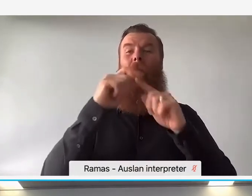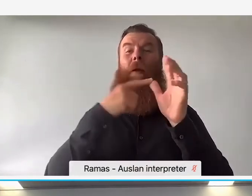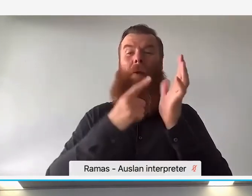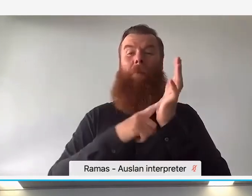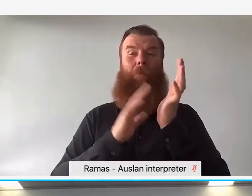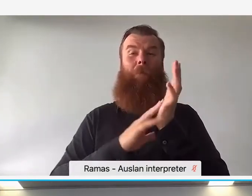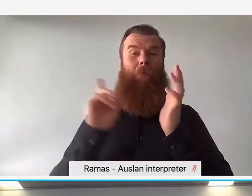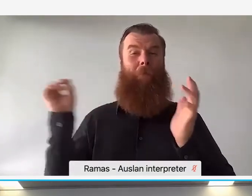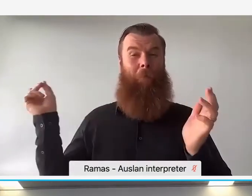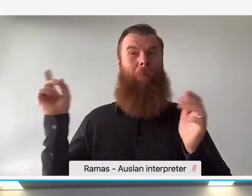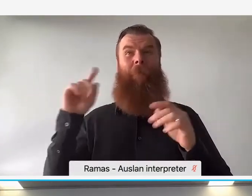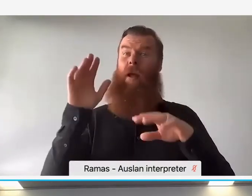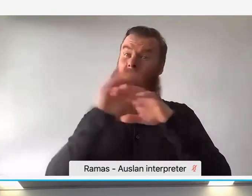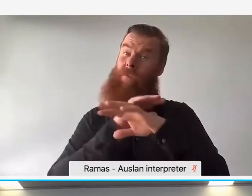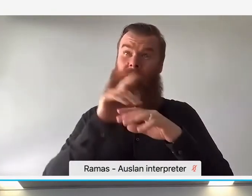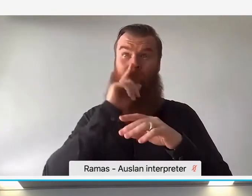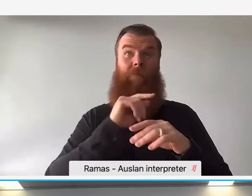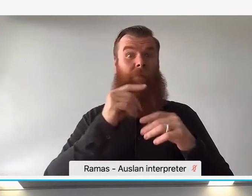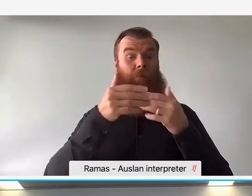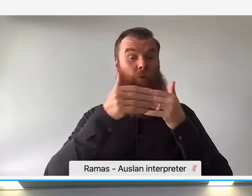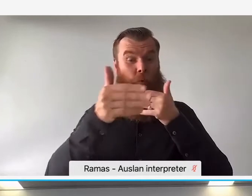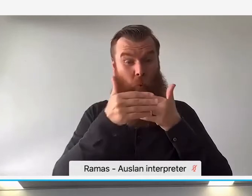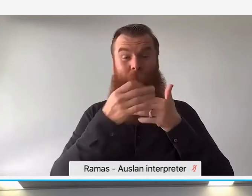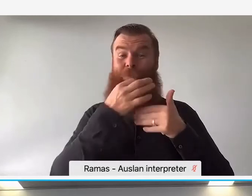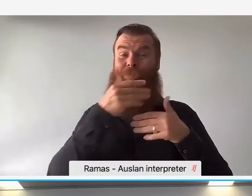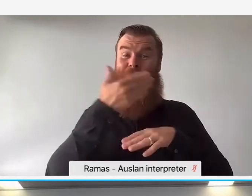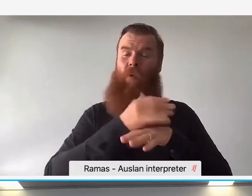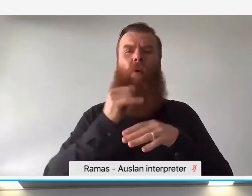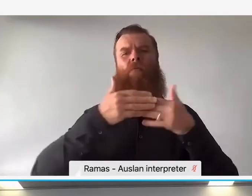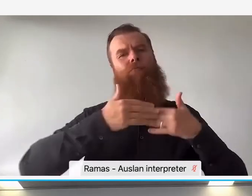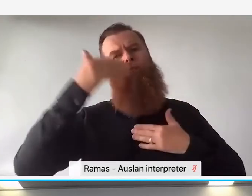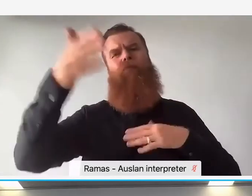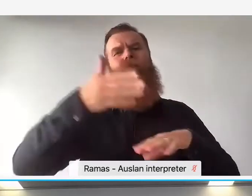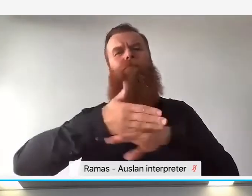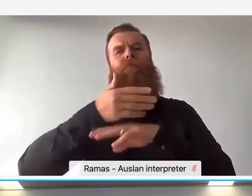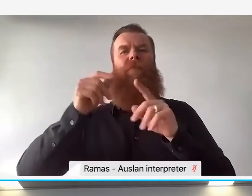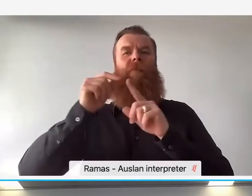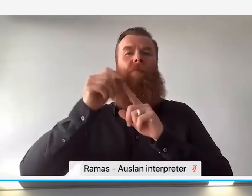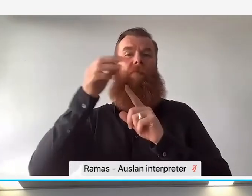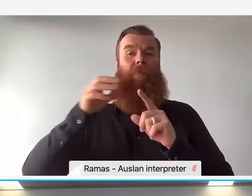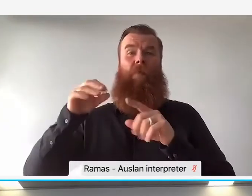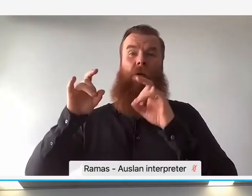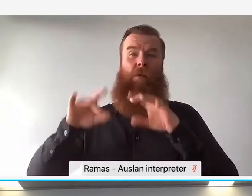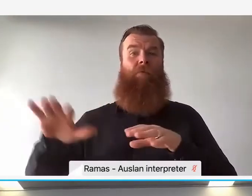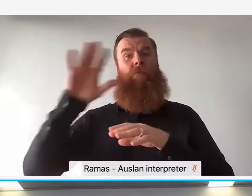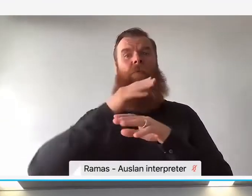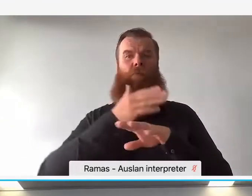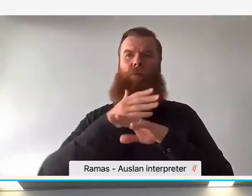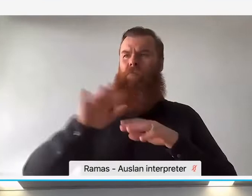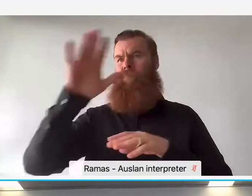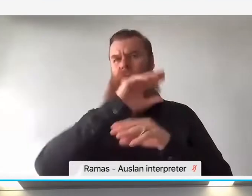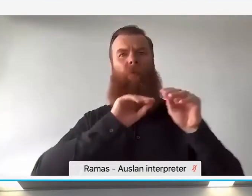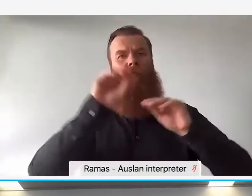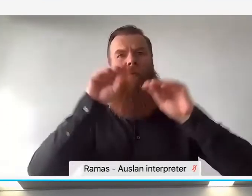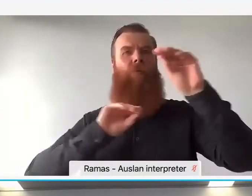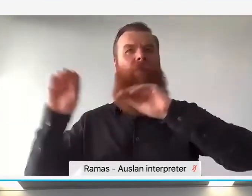both short-term and long-term roles in Pacific Australia Labour Mobility. It is an employer-sponsored program open